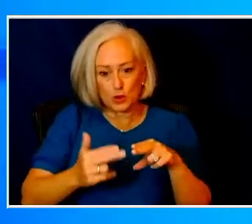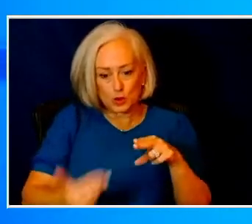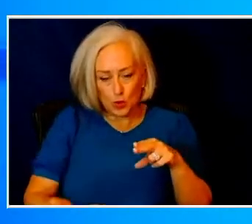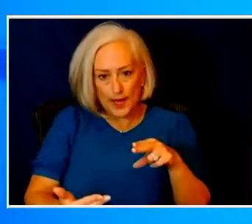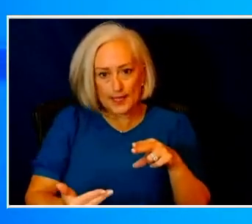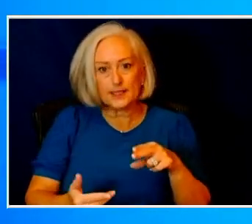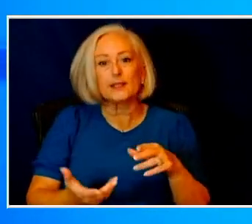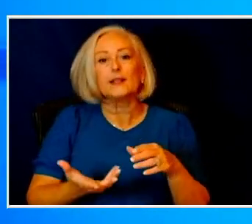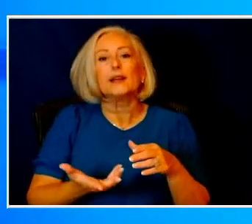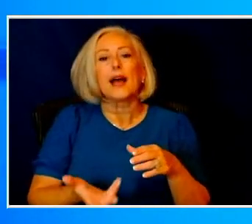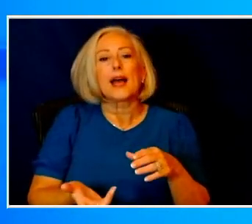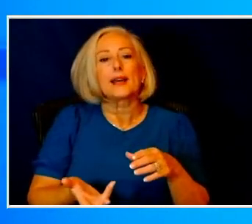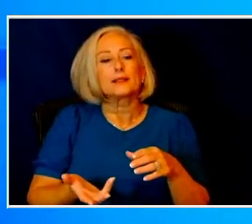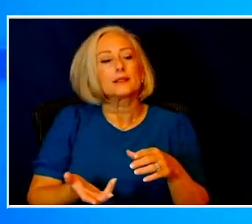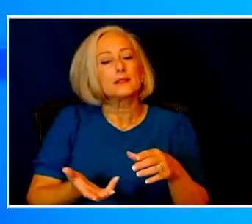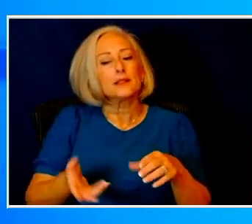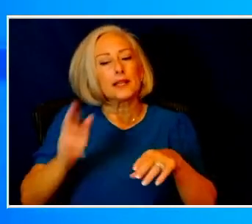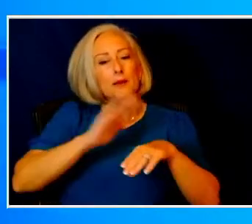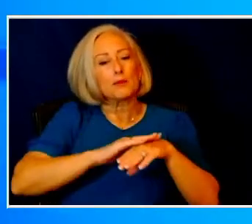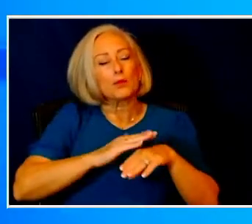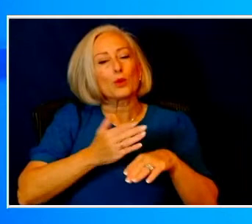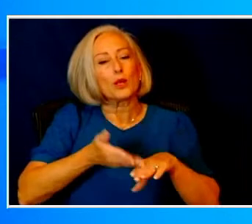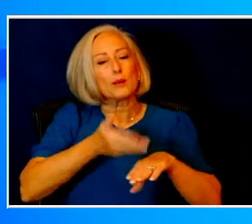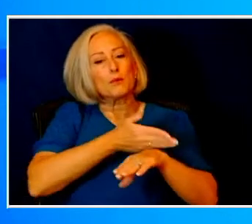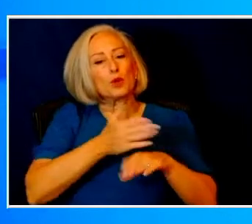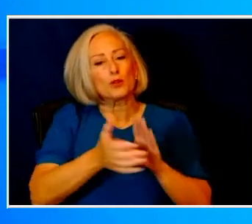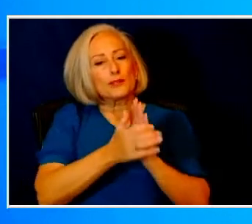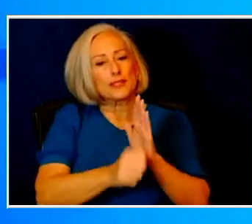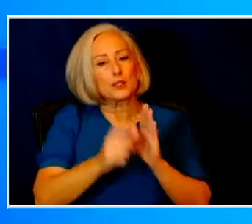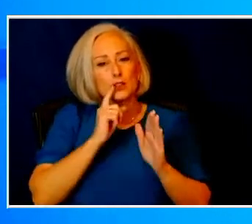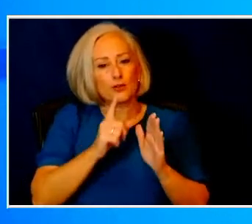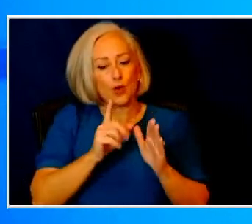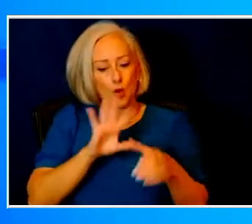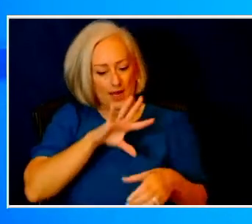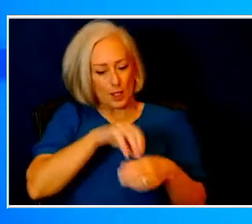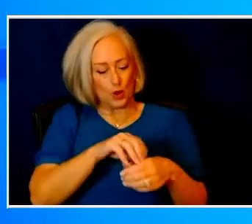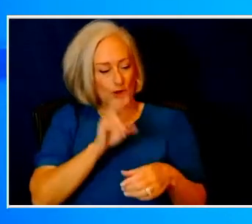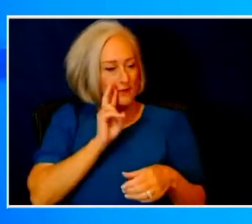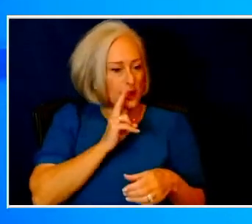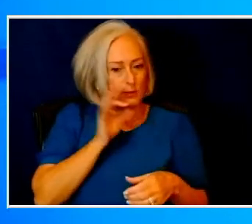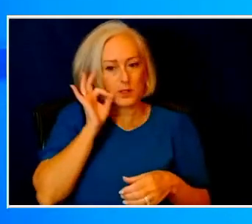fruits throughout our day. And then transition into a